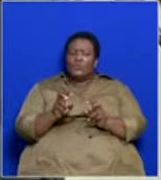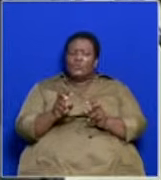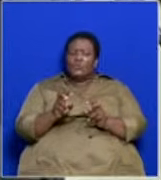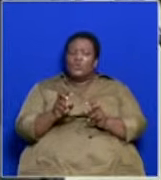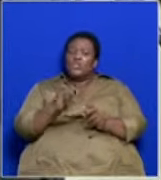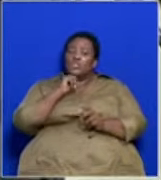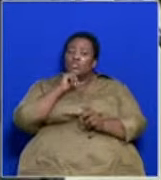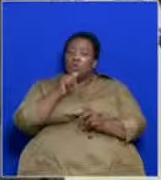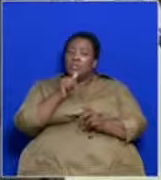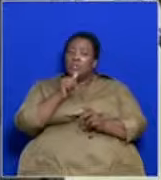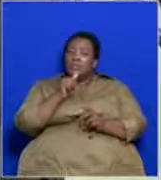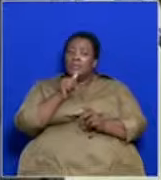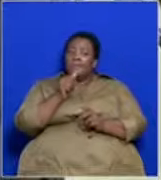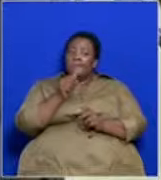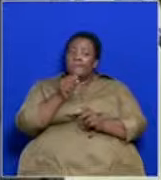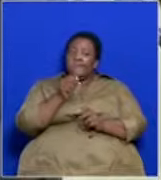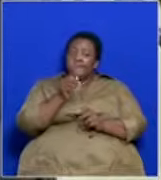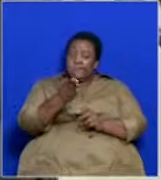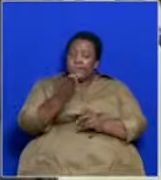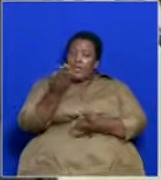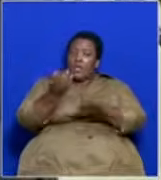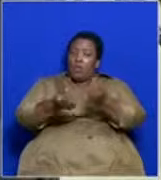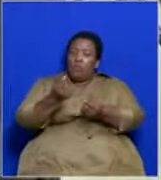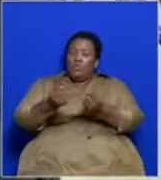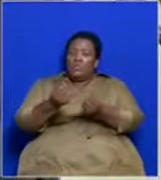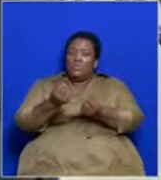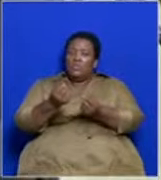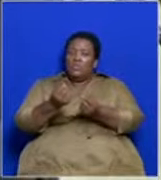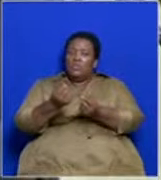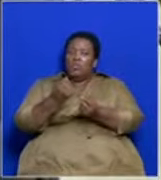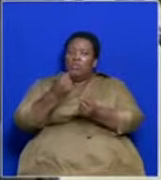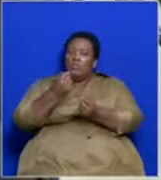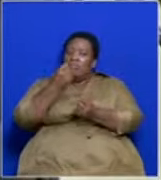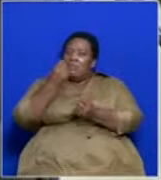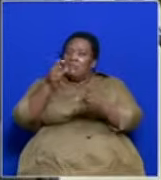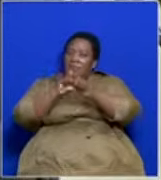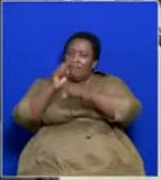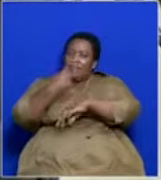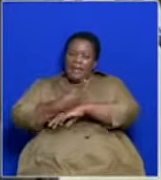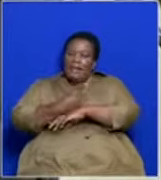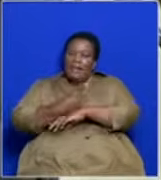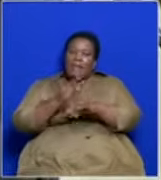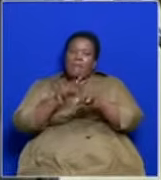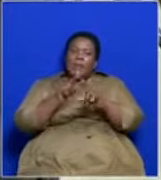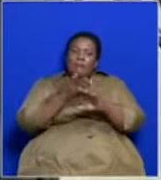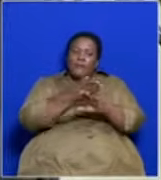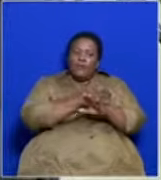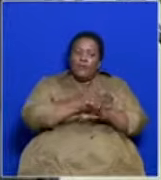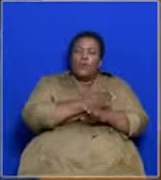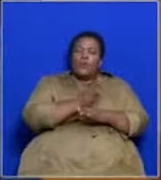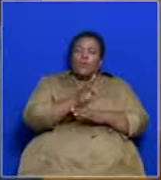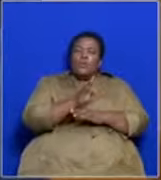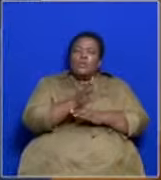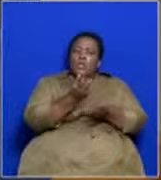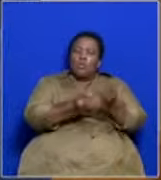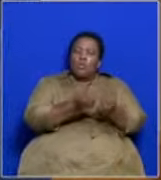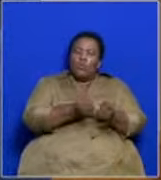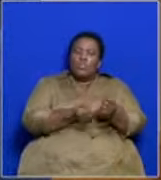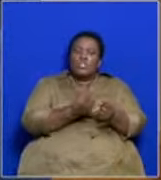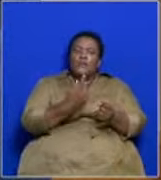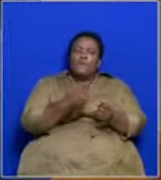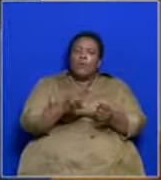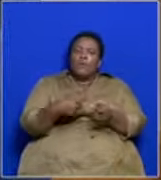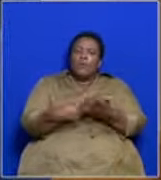that day which it was withdrawn. It was previously at court for trial before the provisional